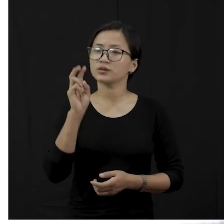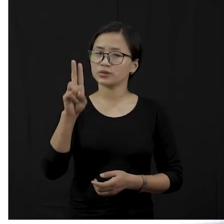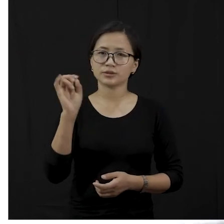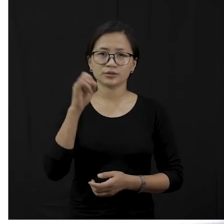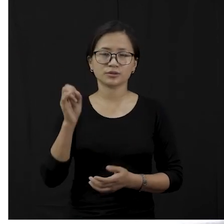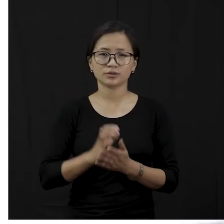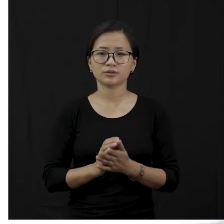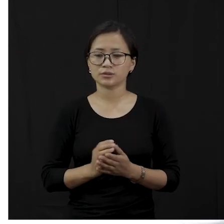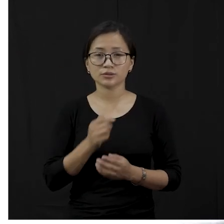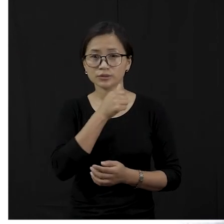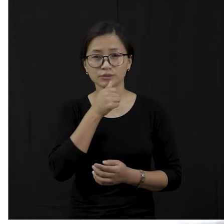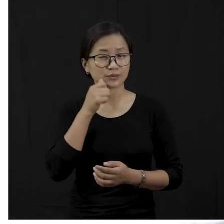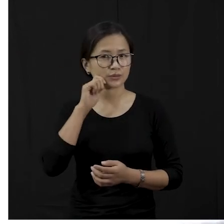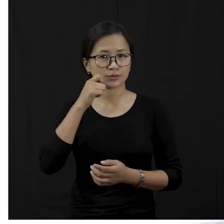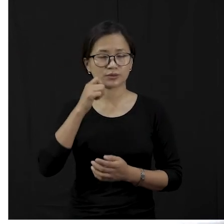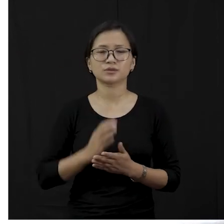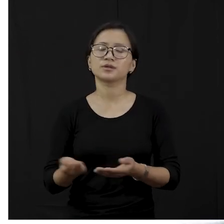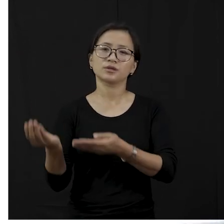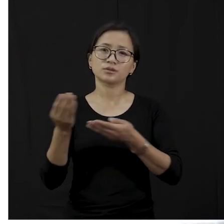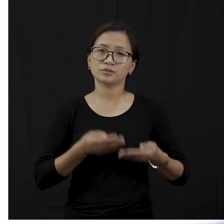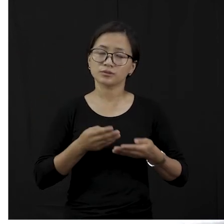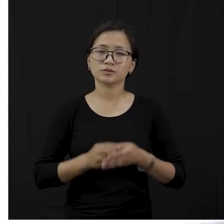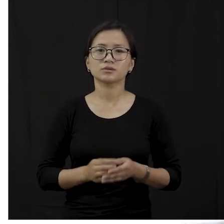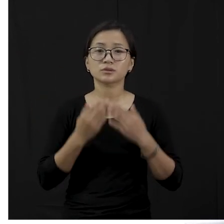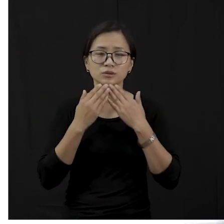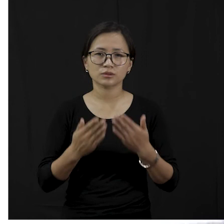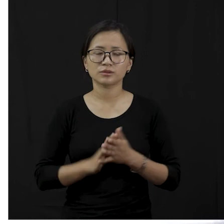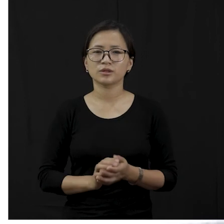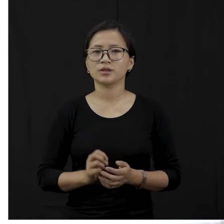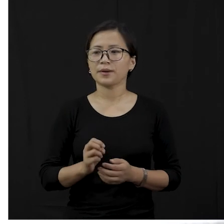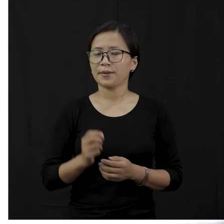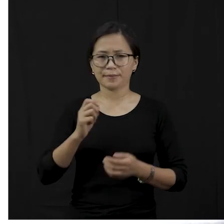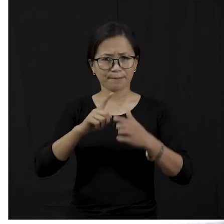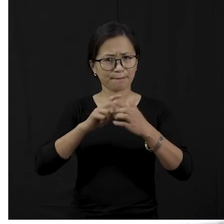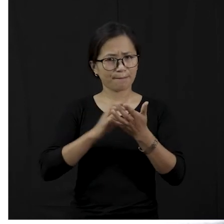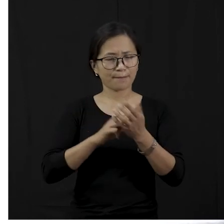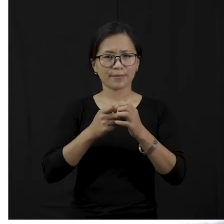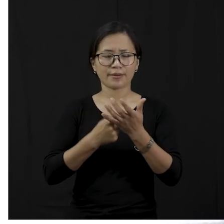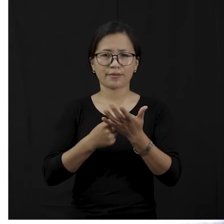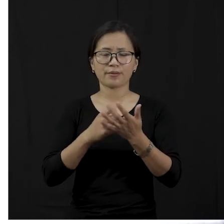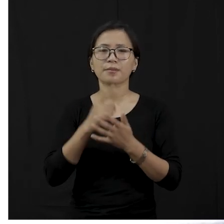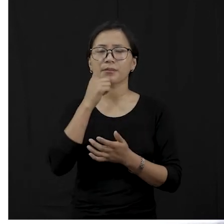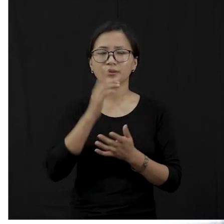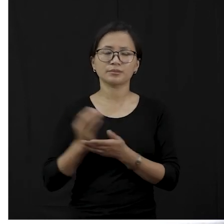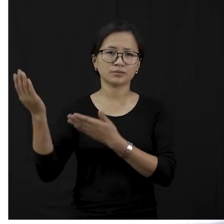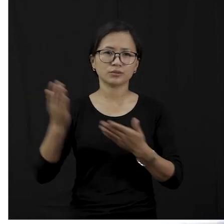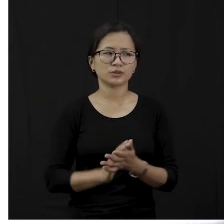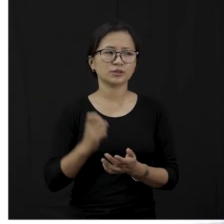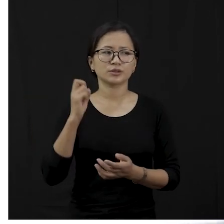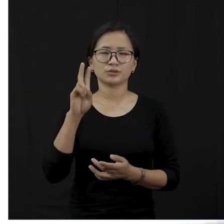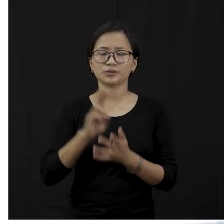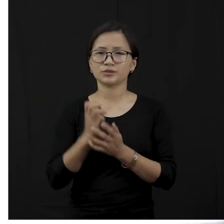sweets to school. Mary brought 27 sweets to school. How many sweets